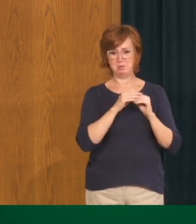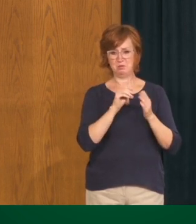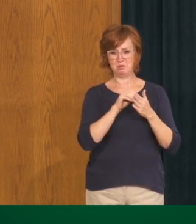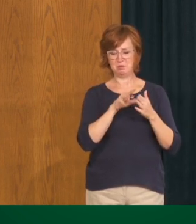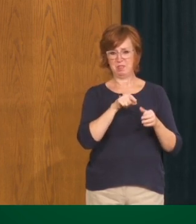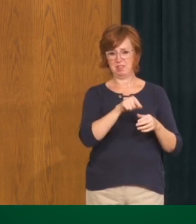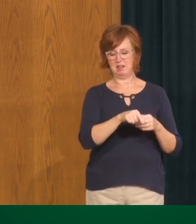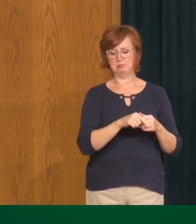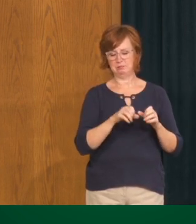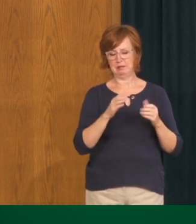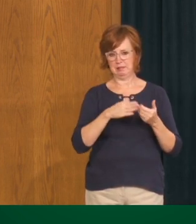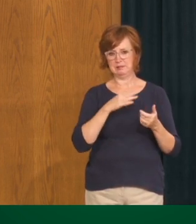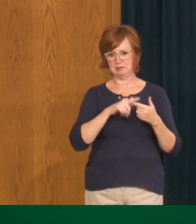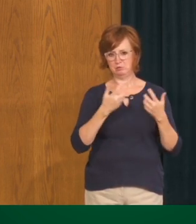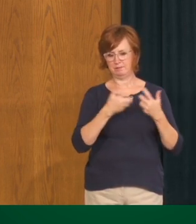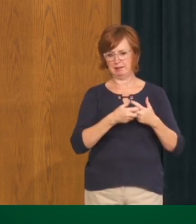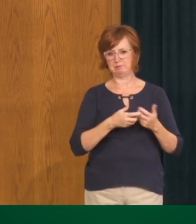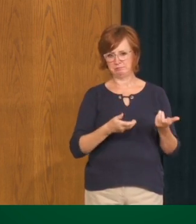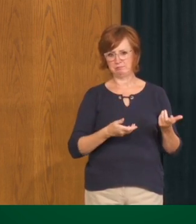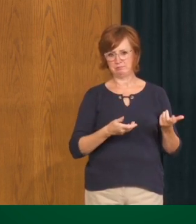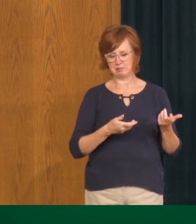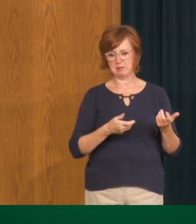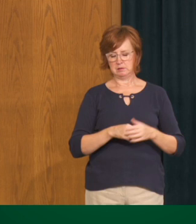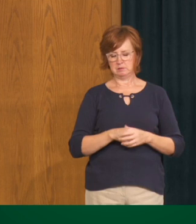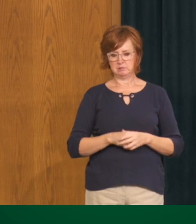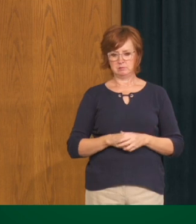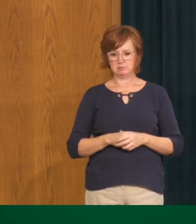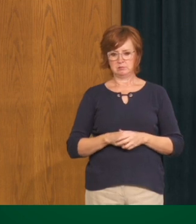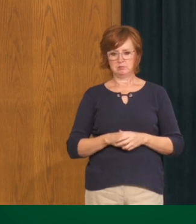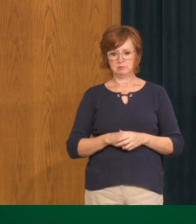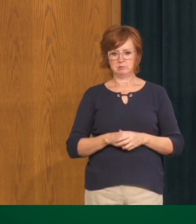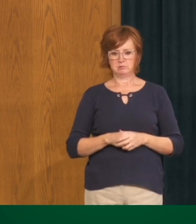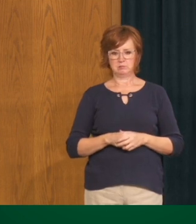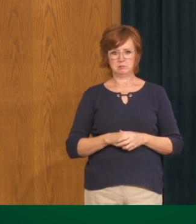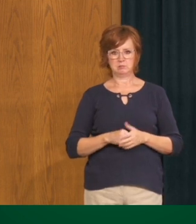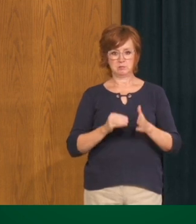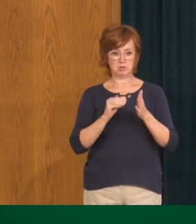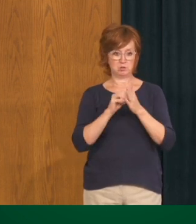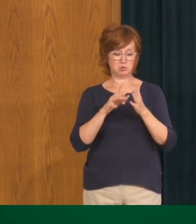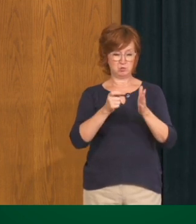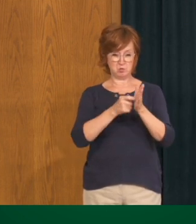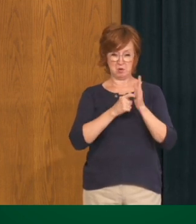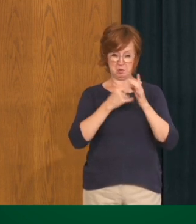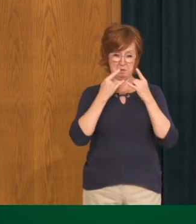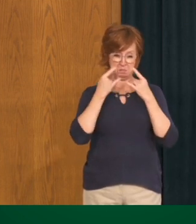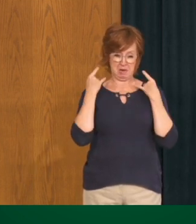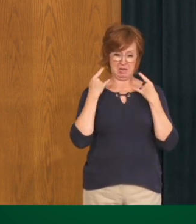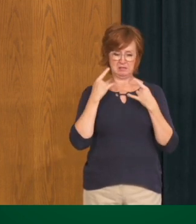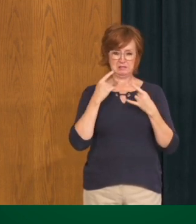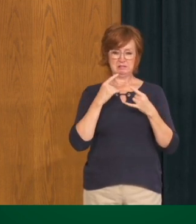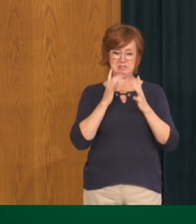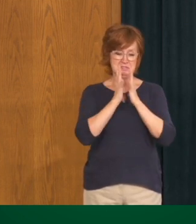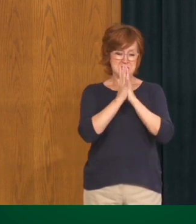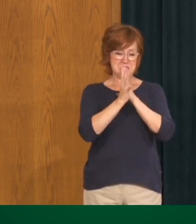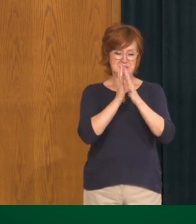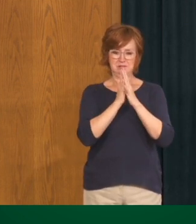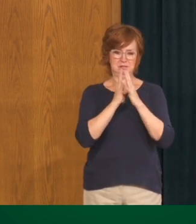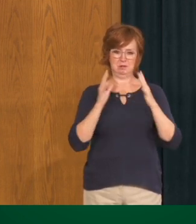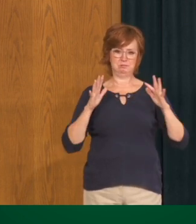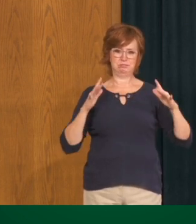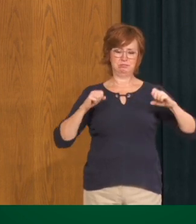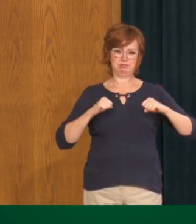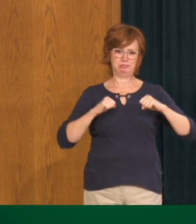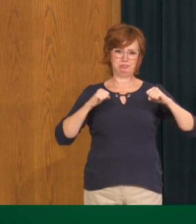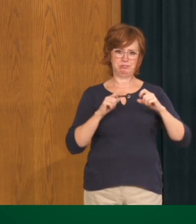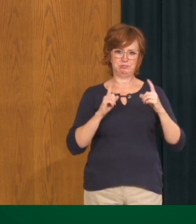their schools, which won't necessarily require the use of masks in all circumstances. And so leaving the flexibility with school divisions,